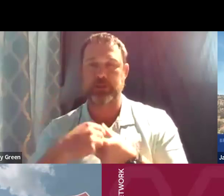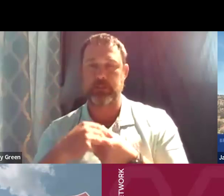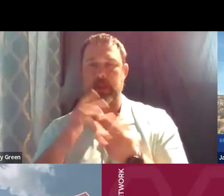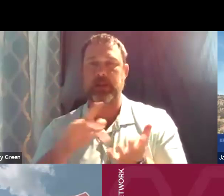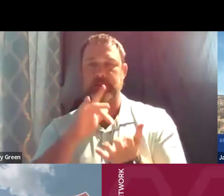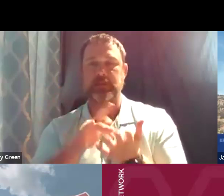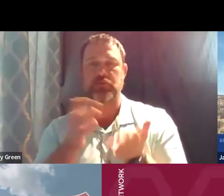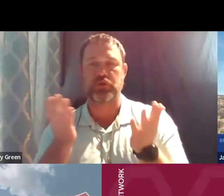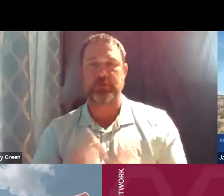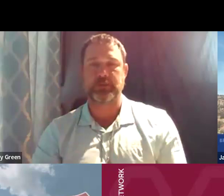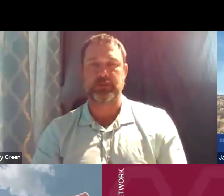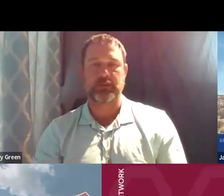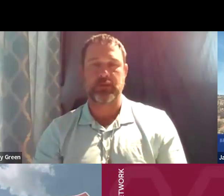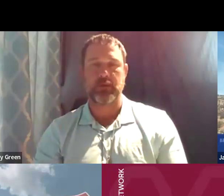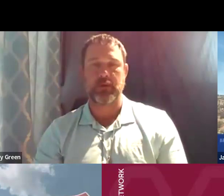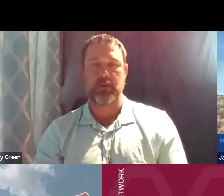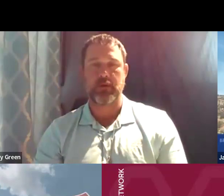central services?